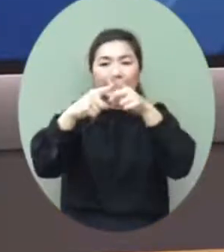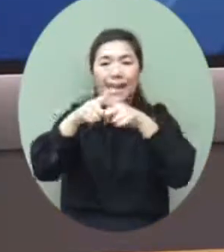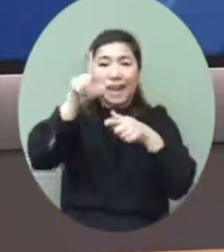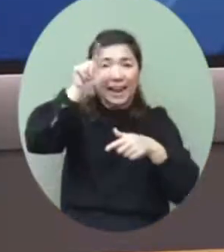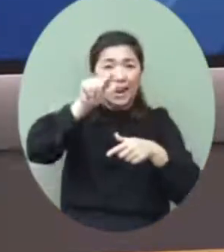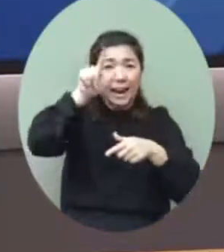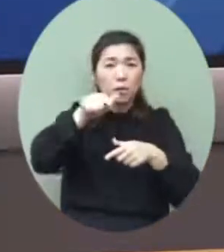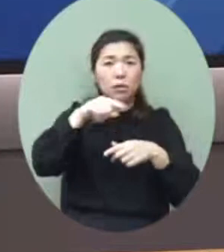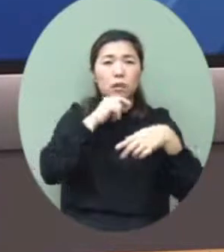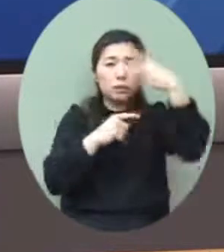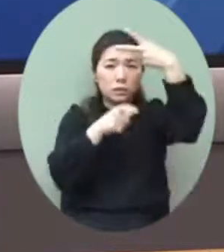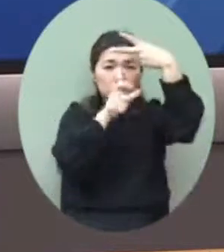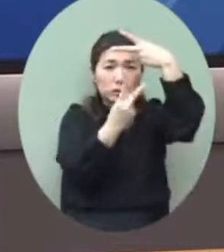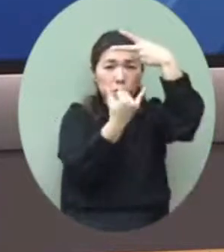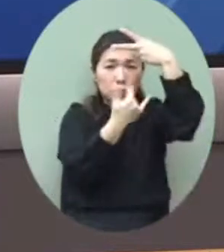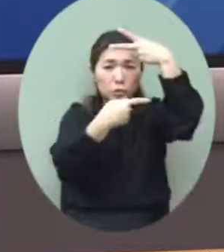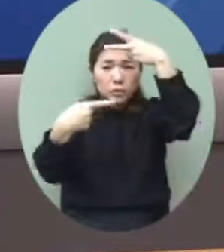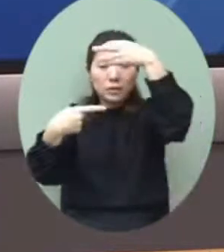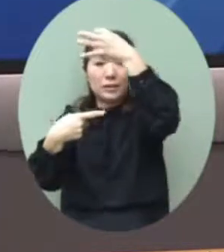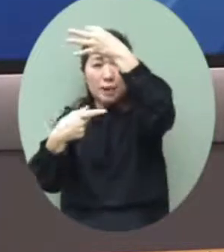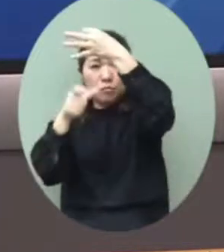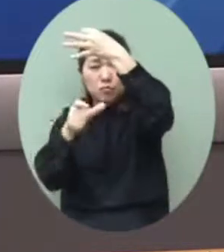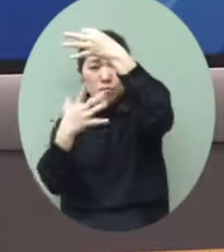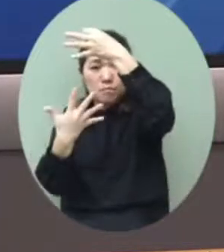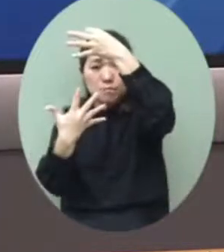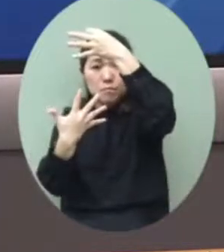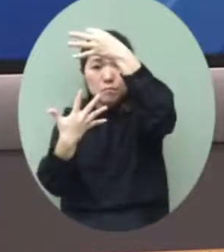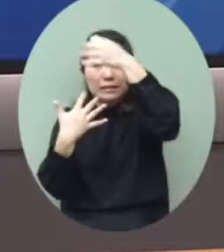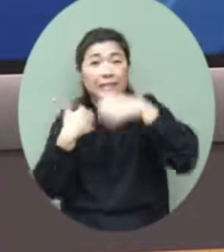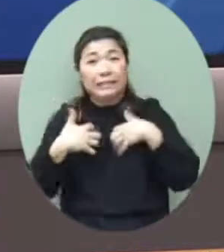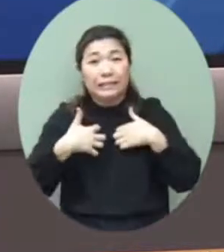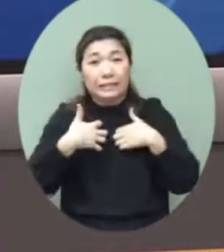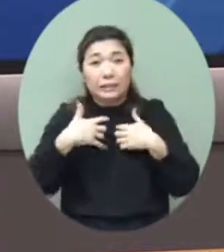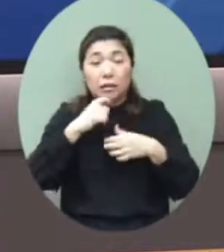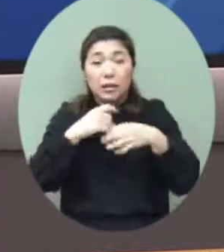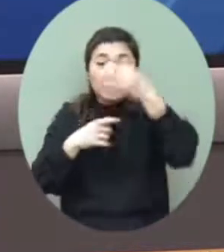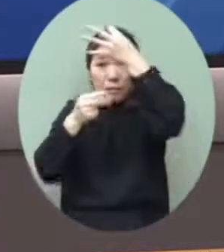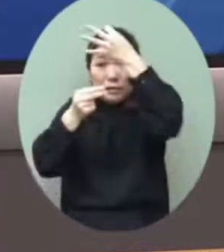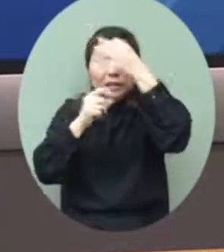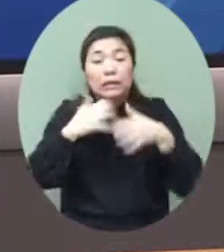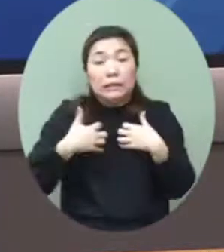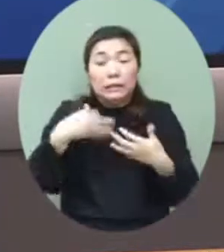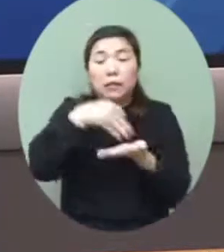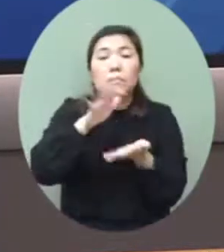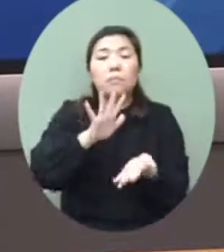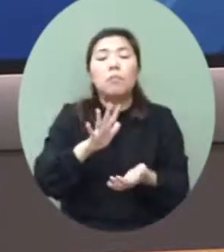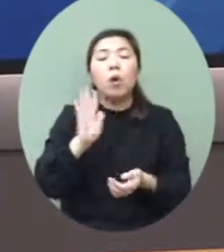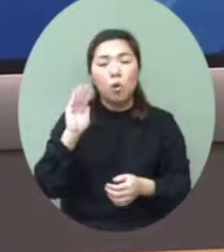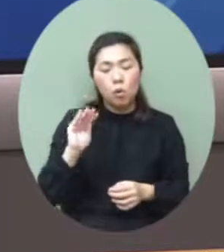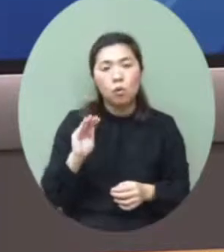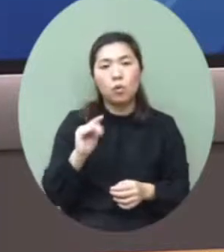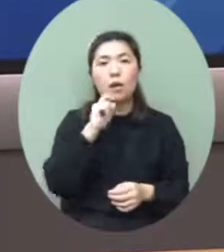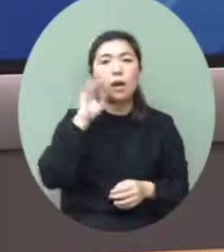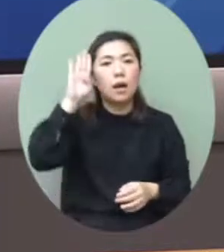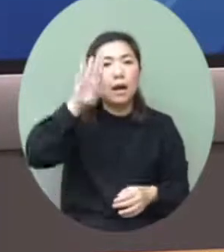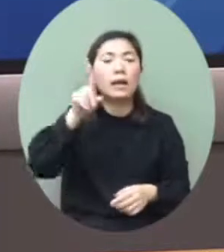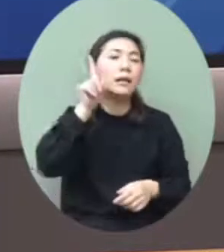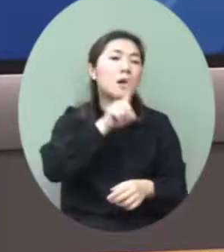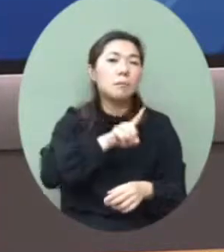system since it was launched. For cases from February the 26th to March the